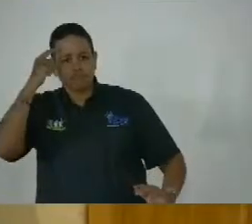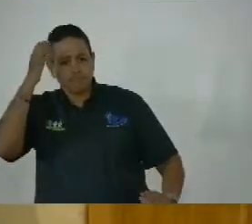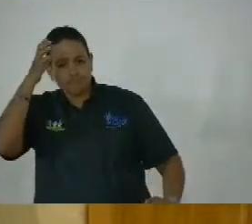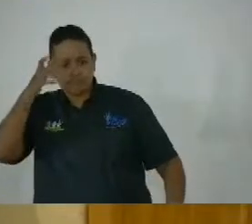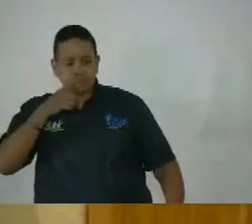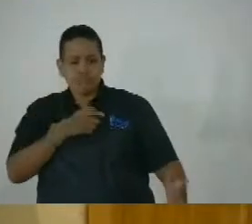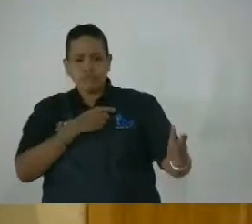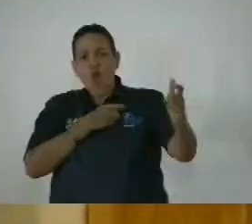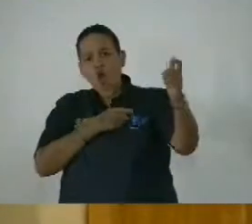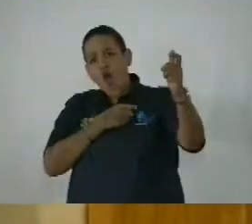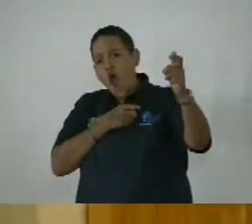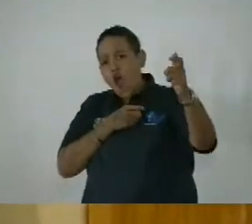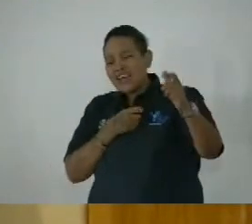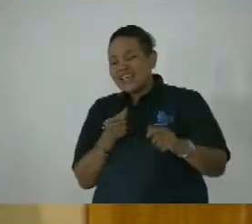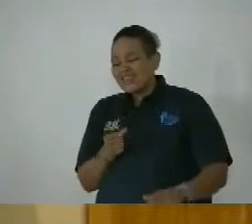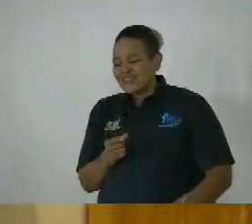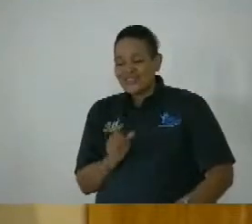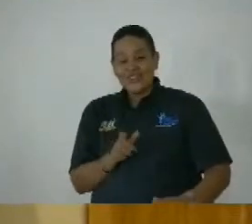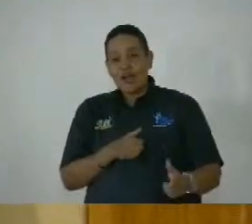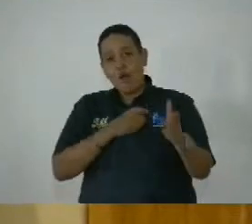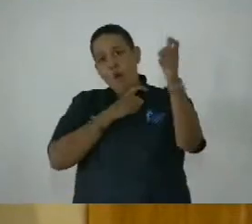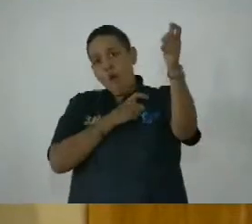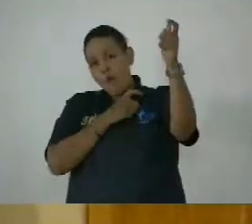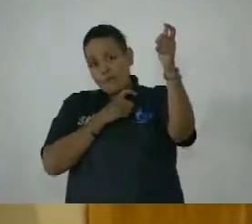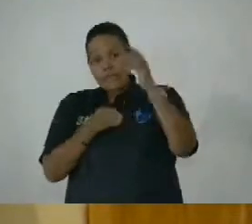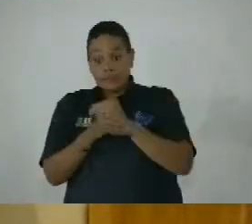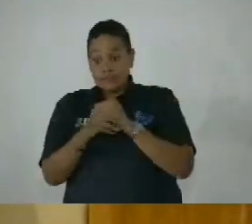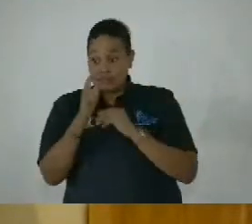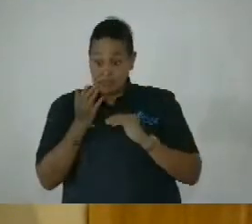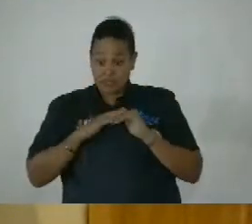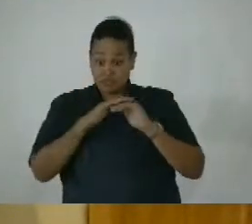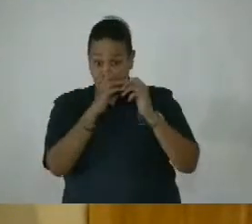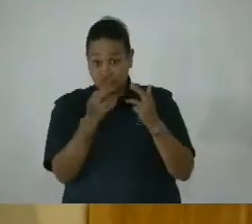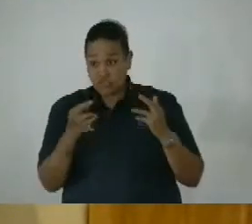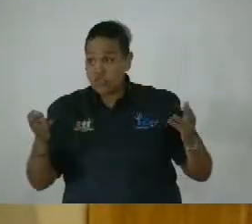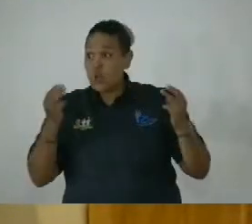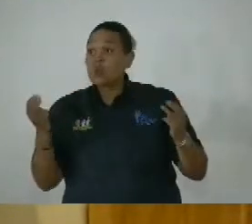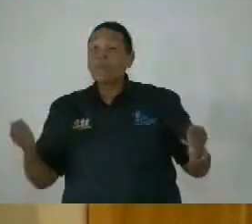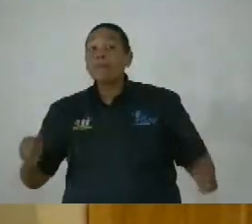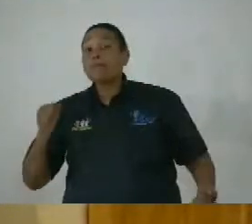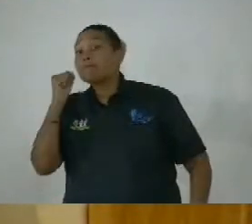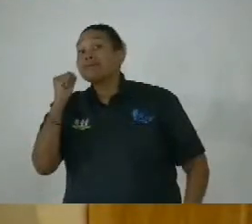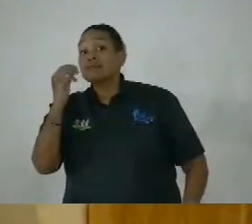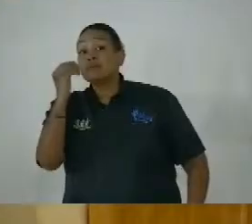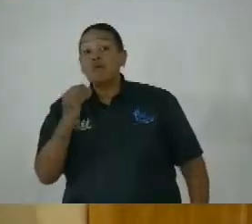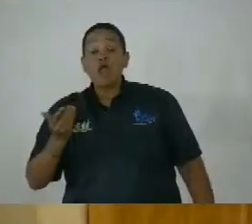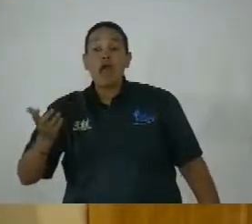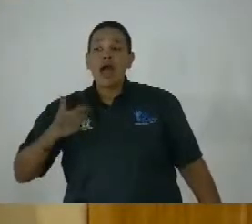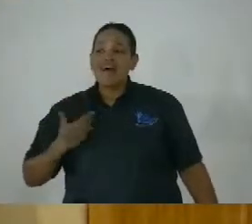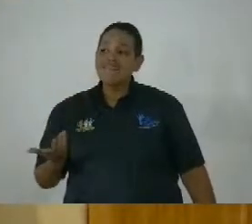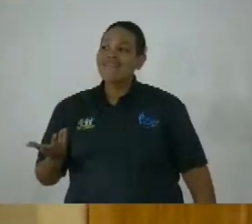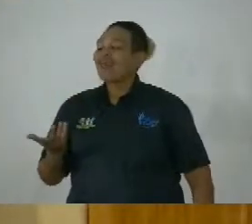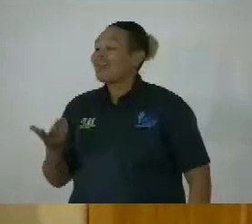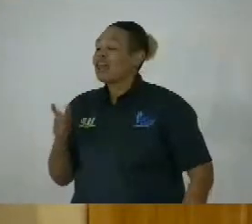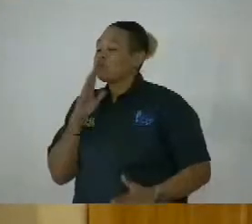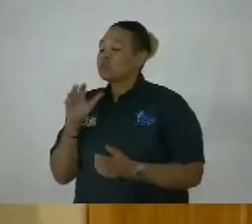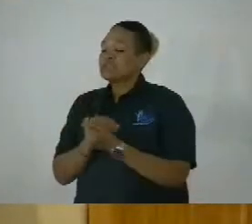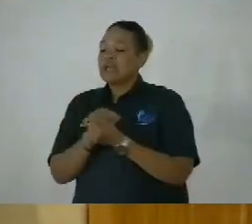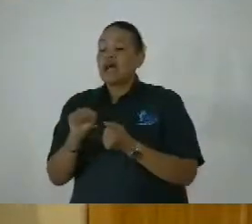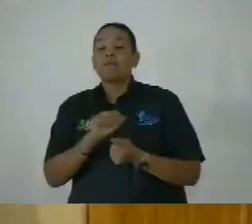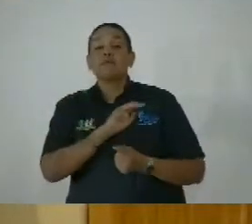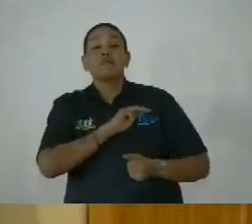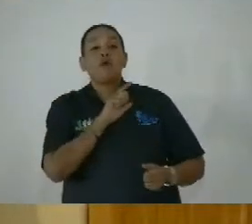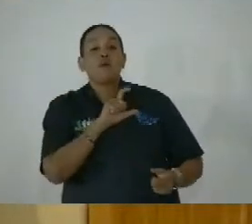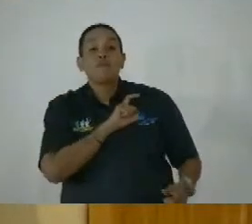weapons, an increasing amount of resources, money to throw it, I would say, was in fact damaging the moral of our